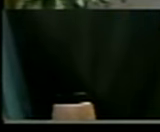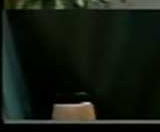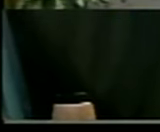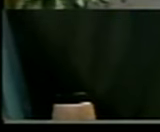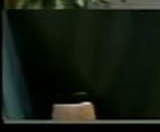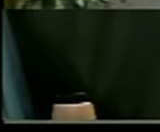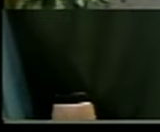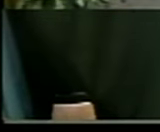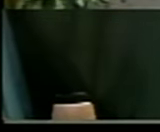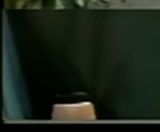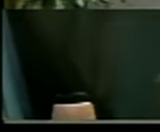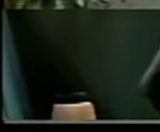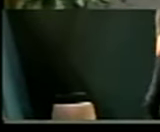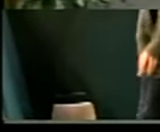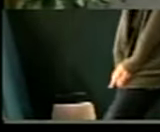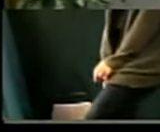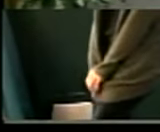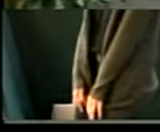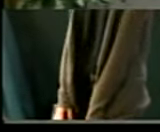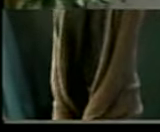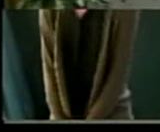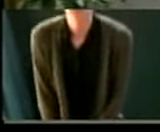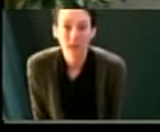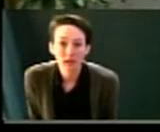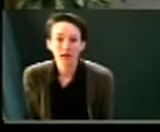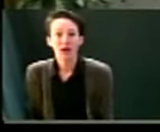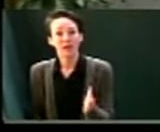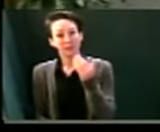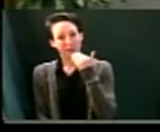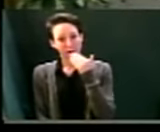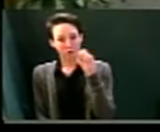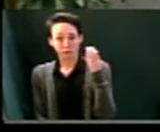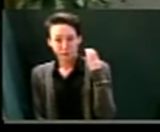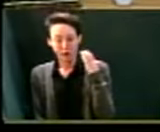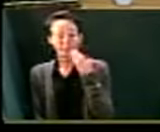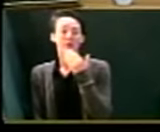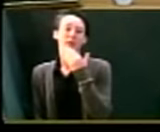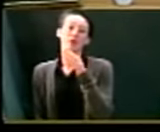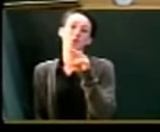Thank you, Madam Chair. Thank you, Natasha. Thank you all.